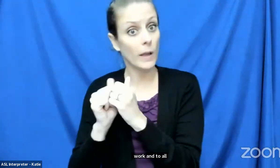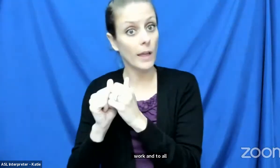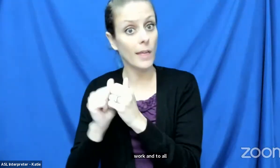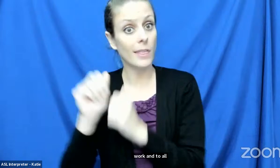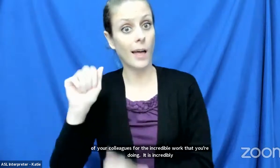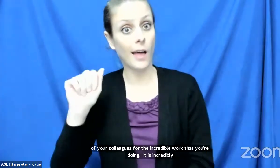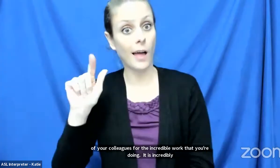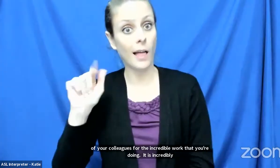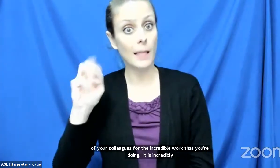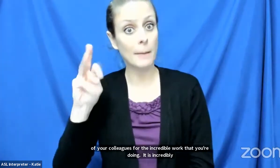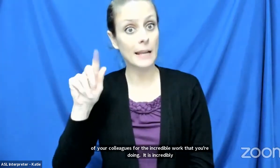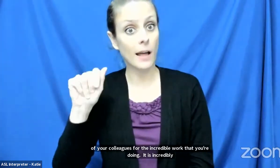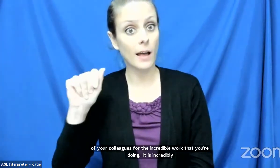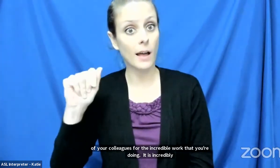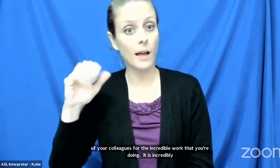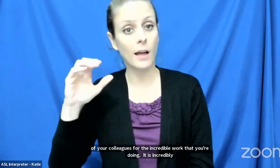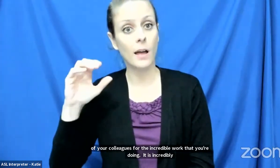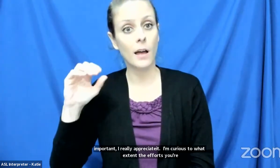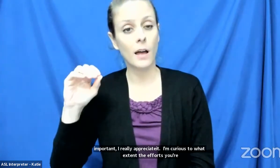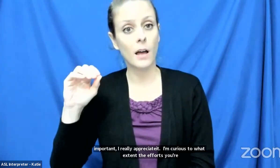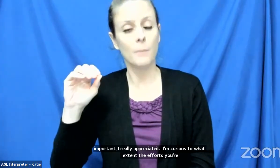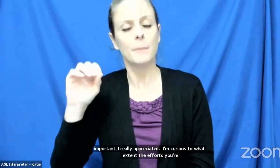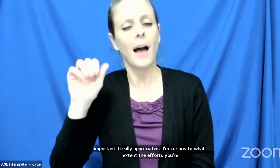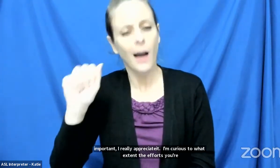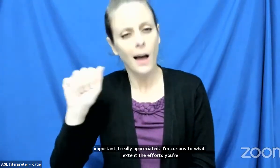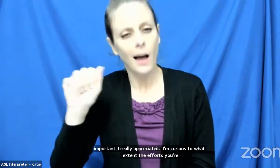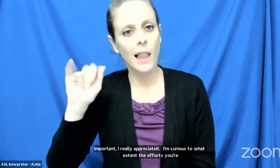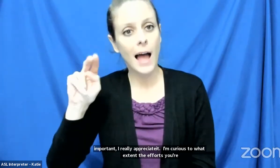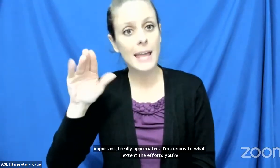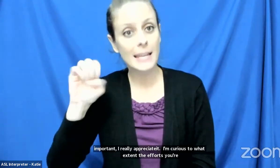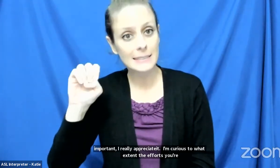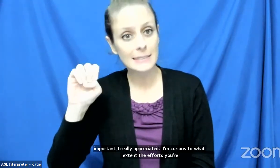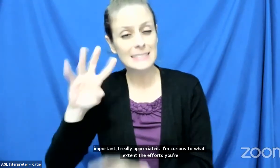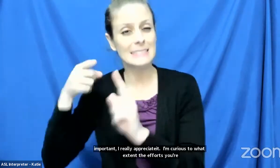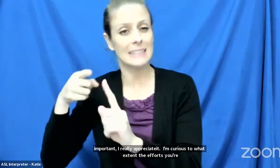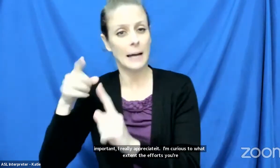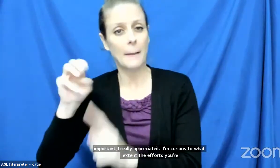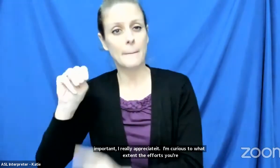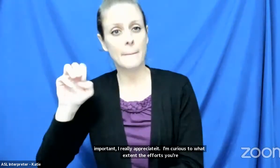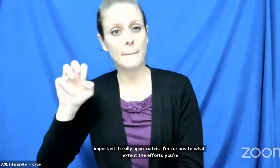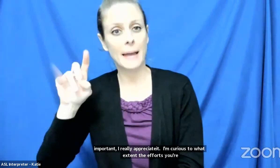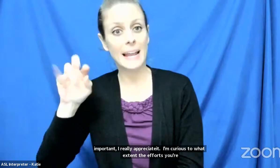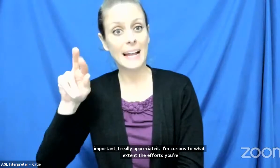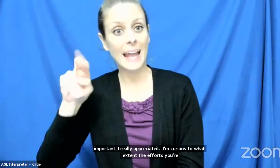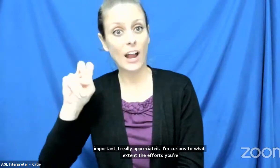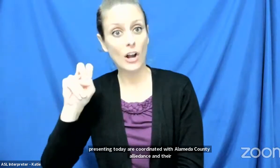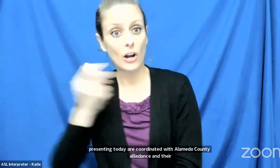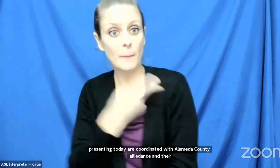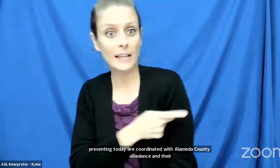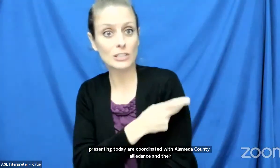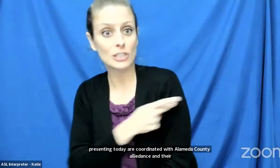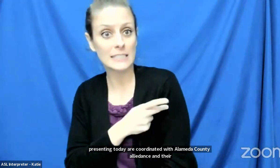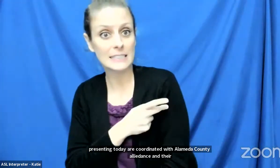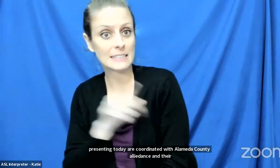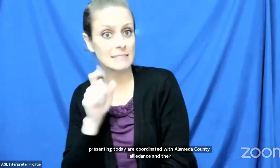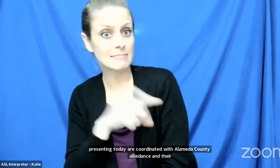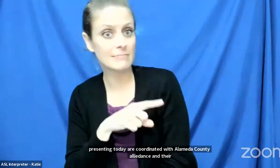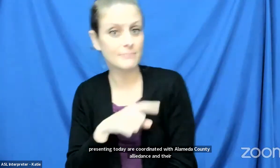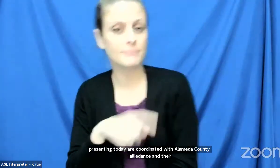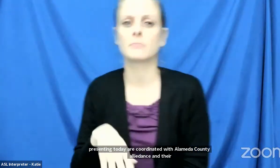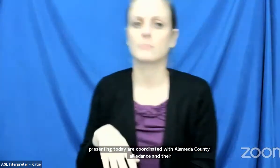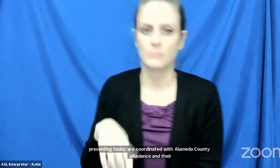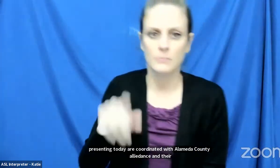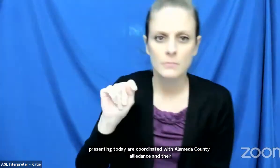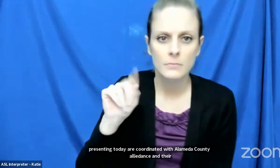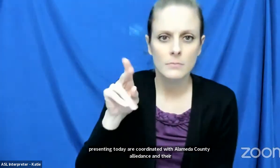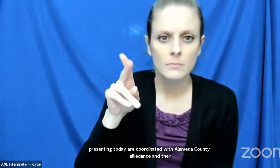and their efforts specifically targeting Medi-Cal patients. Yeah, thank you, Joe. That's a great question. Certainly, we have been in communication with